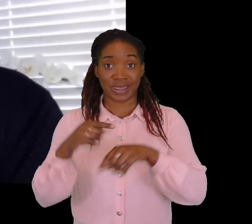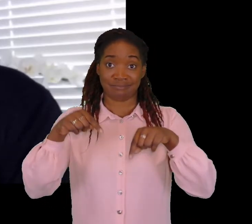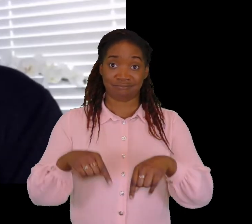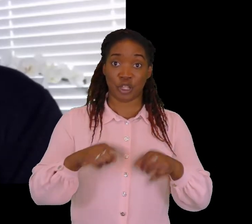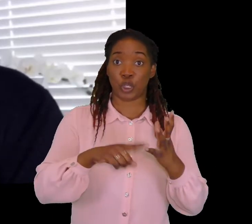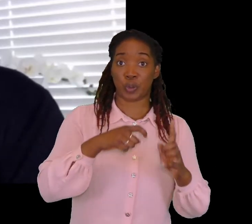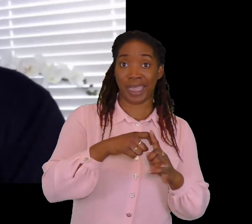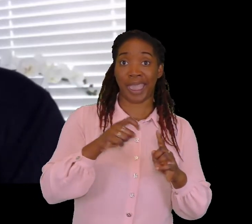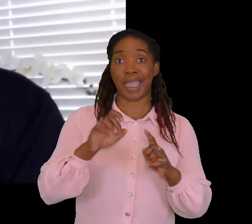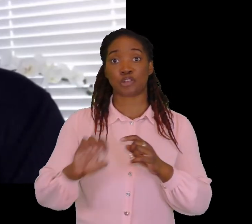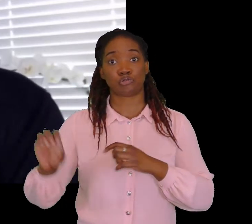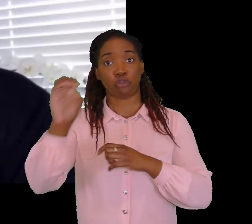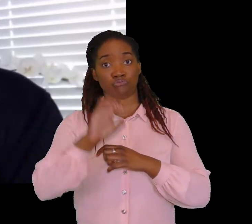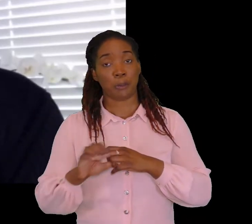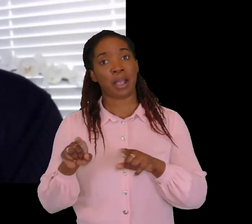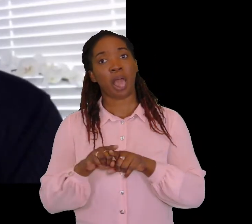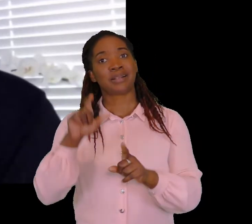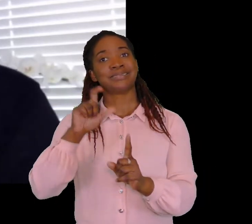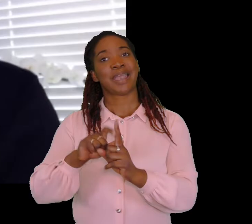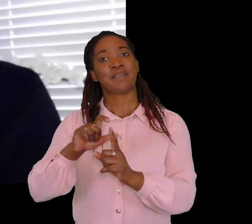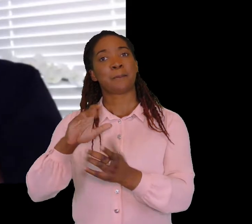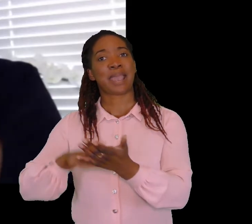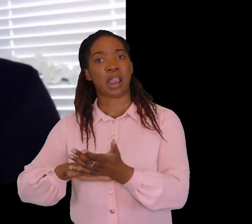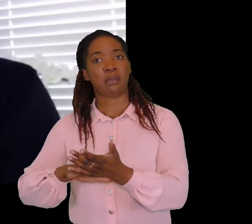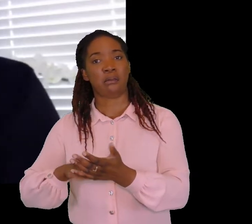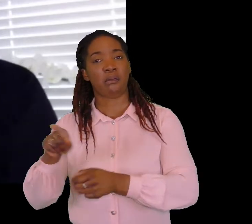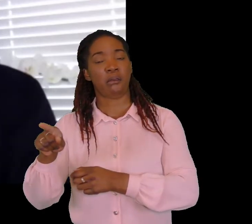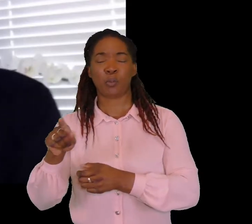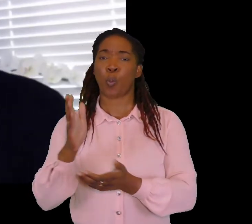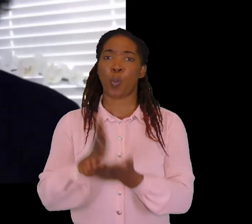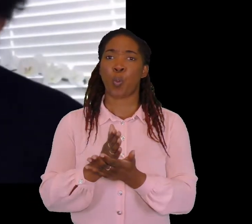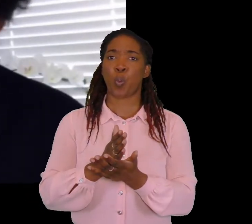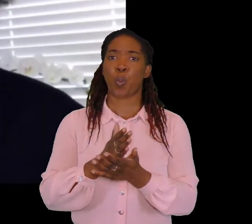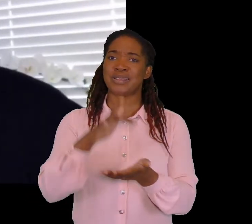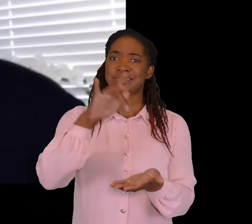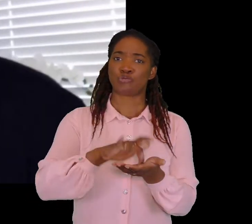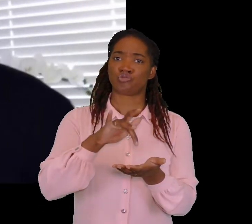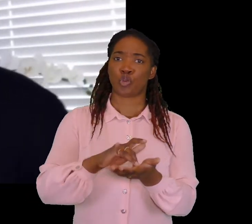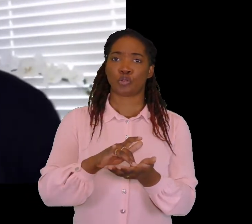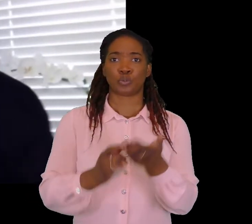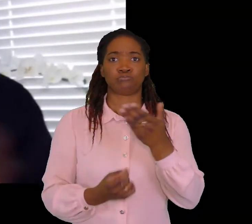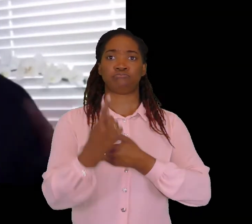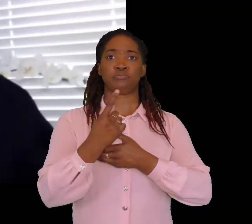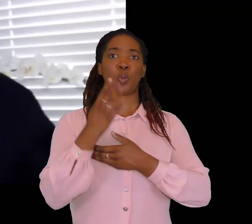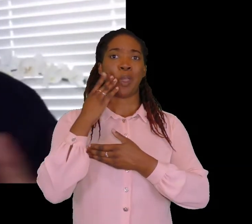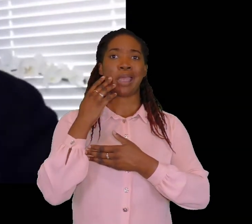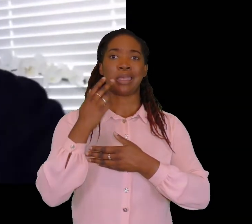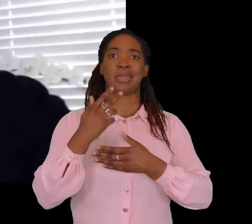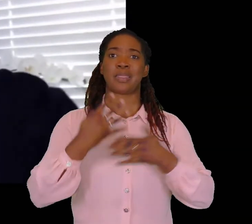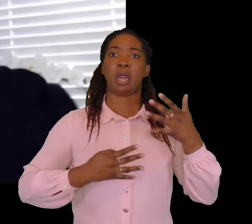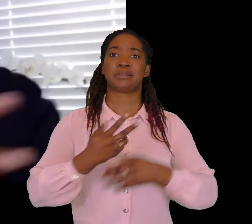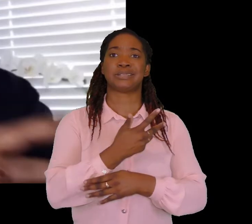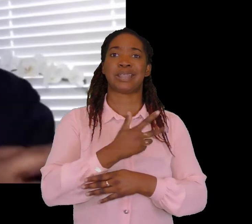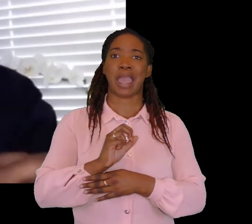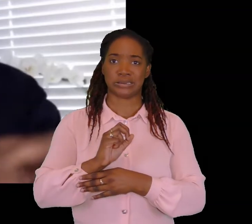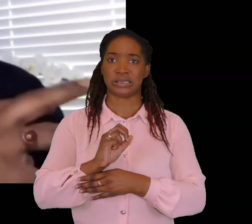and abroad, like David Modella, very much central to what was going on in the 80s. They were not outside of it, they were part